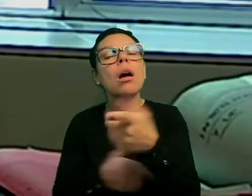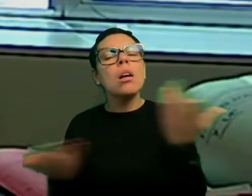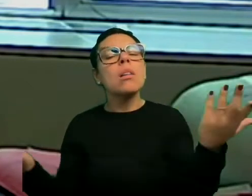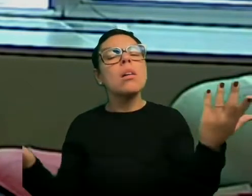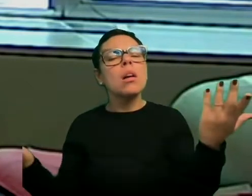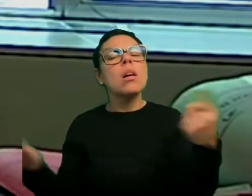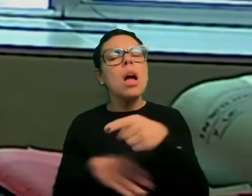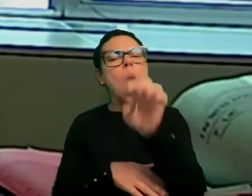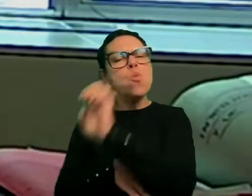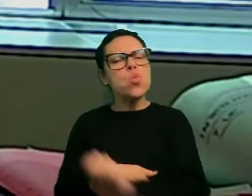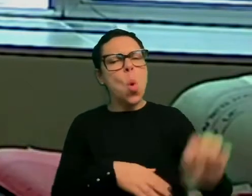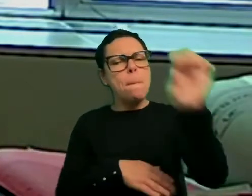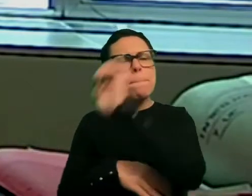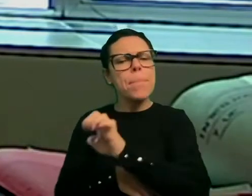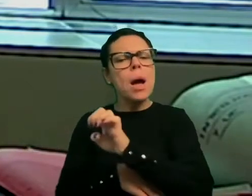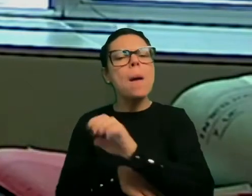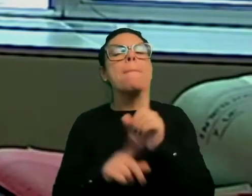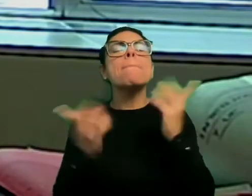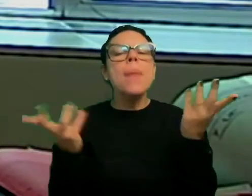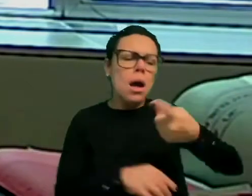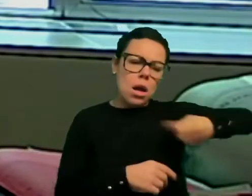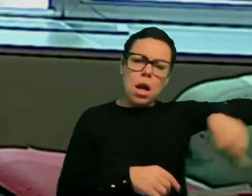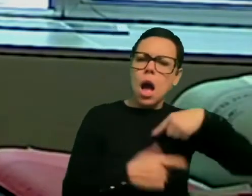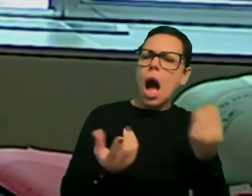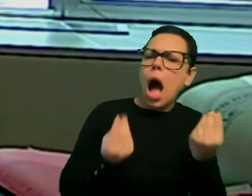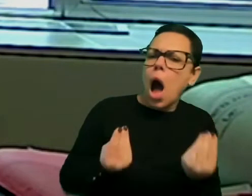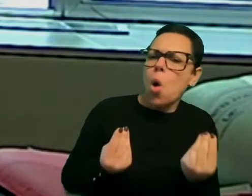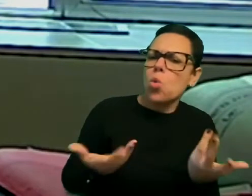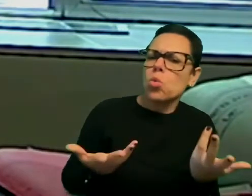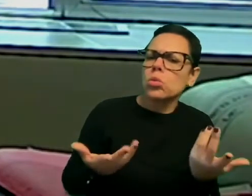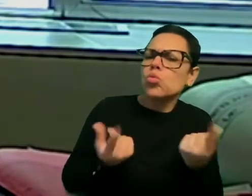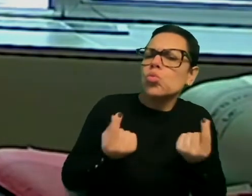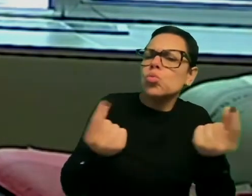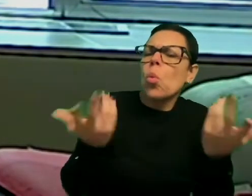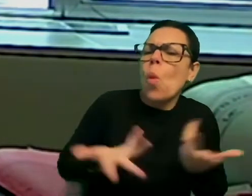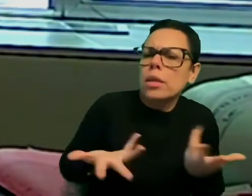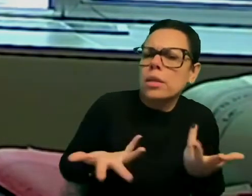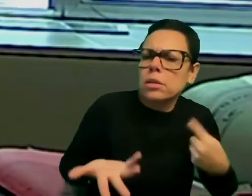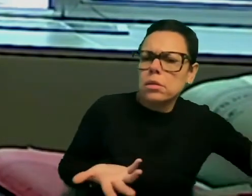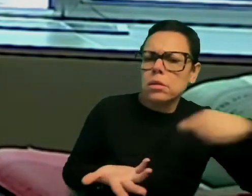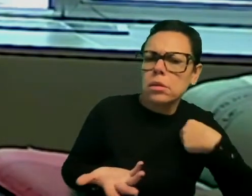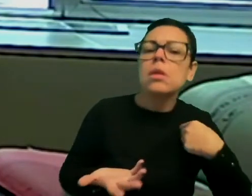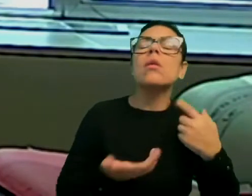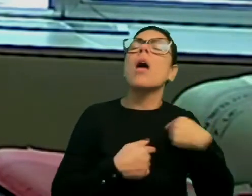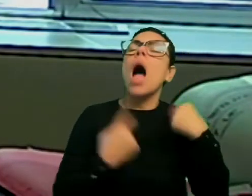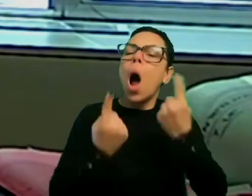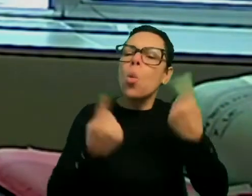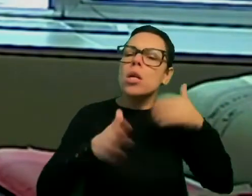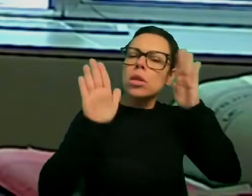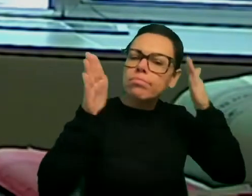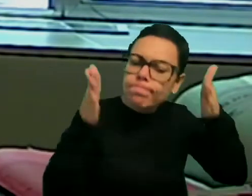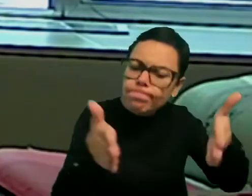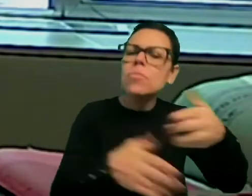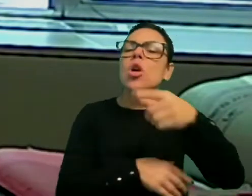is leading us to foster gender responsive public procurement beyond as well,